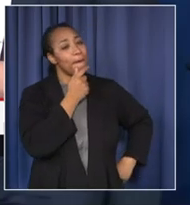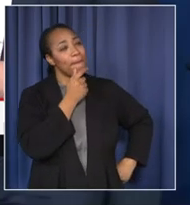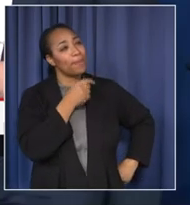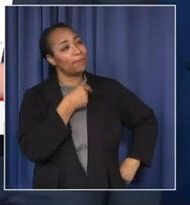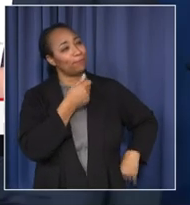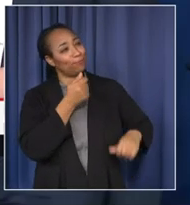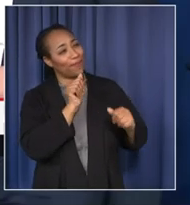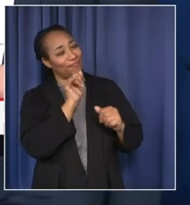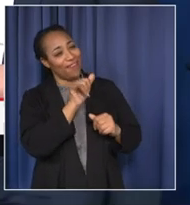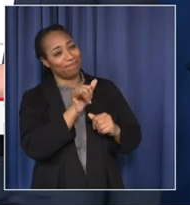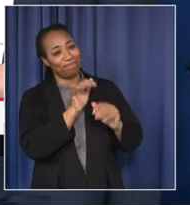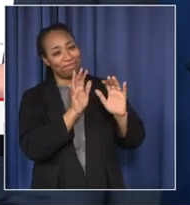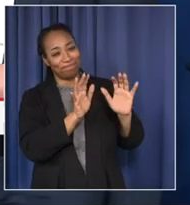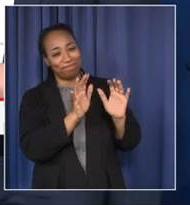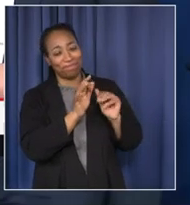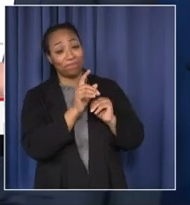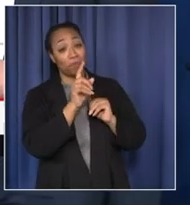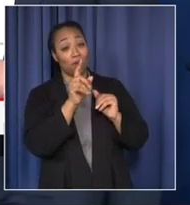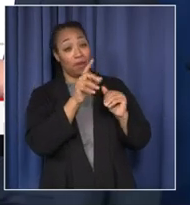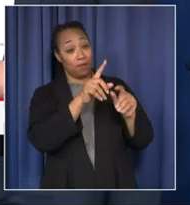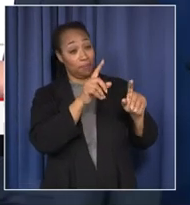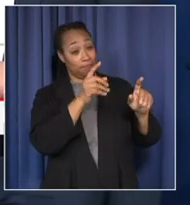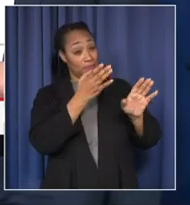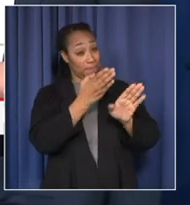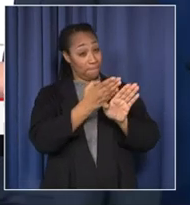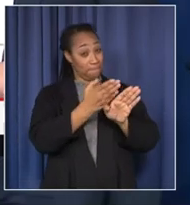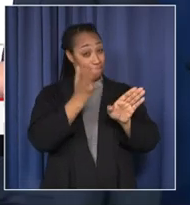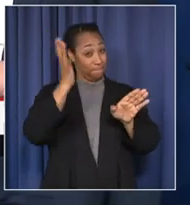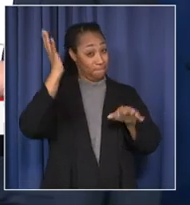it's almost predictable the type of issues that the